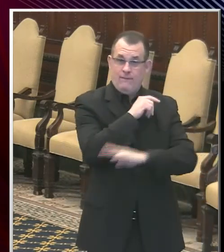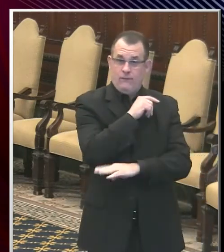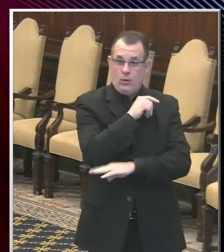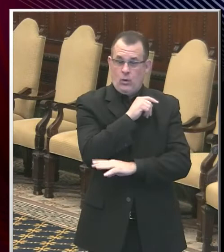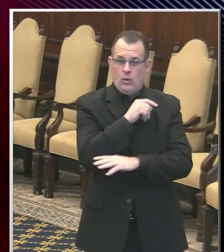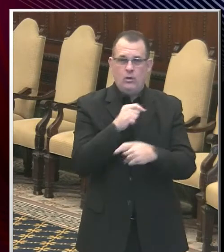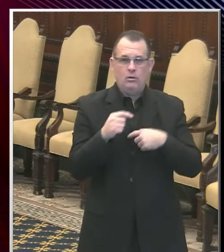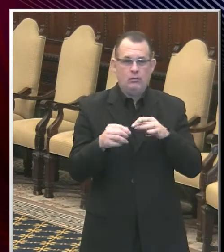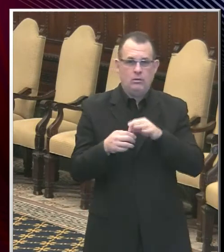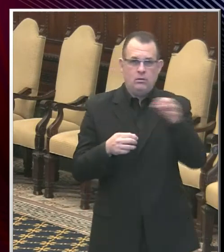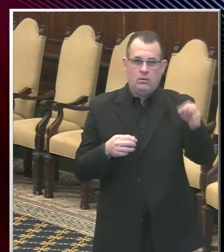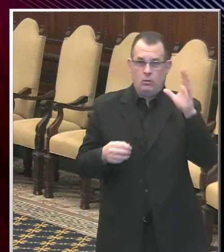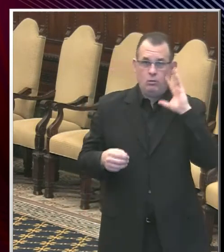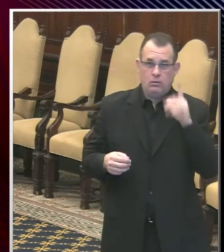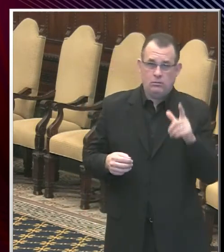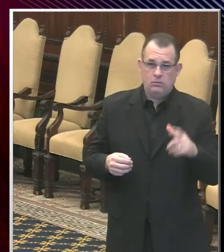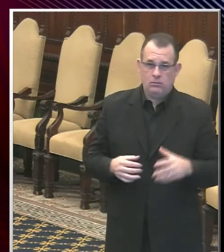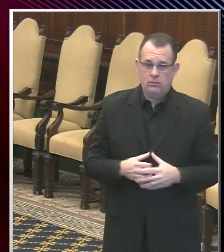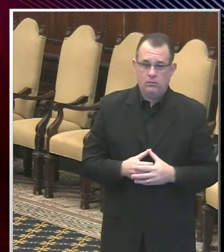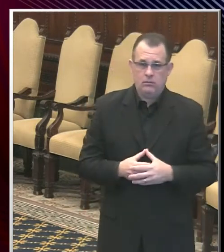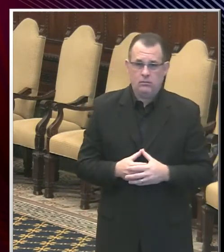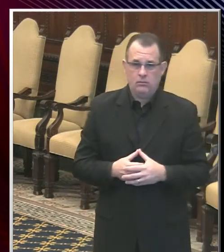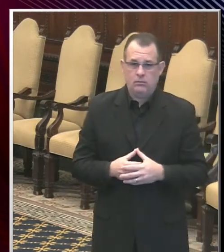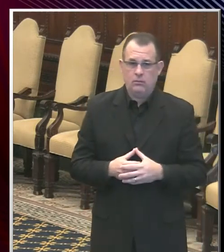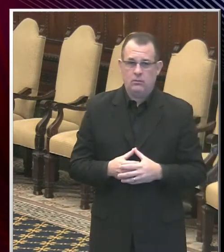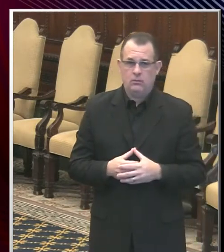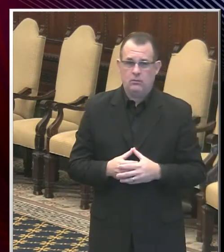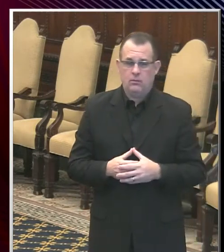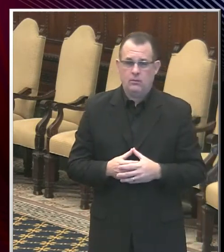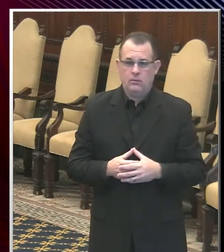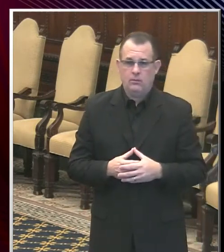because it starts in the spring, when there are fewer students, there'll be a lower cost.